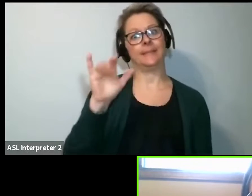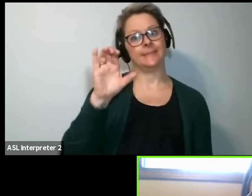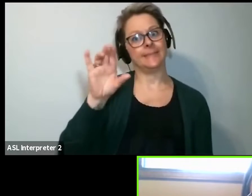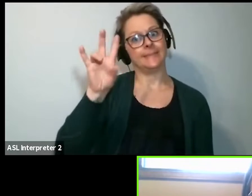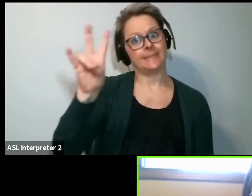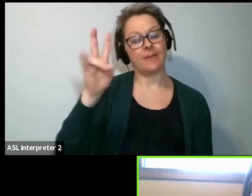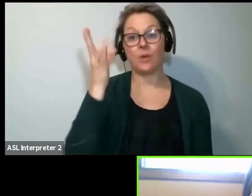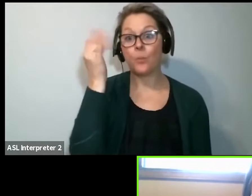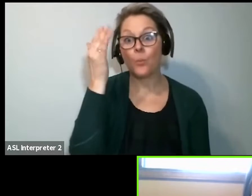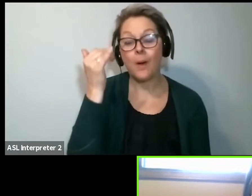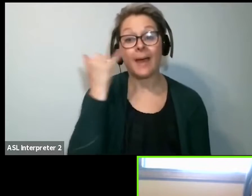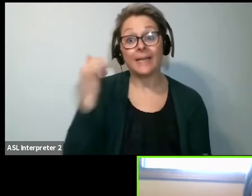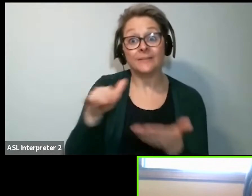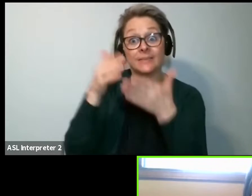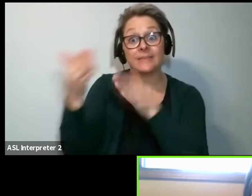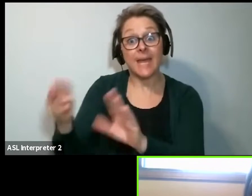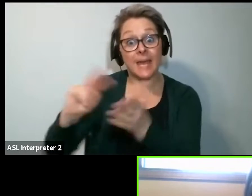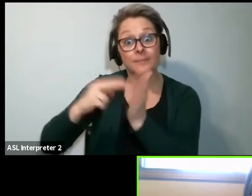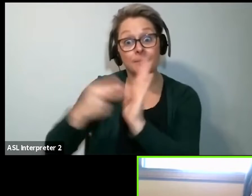get COVID if they're dead.